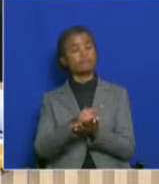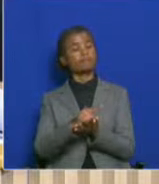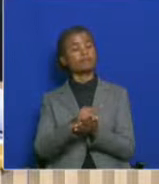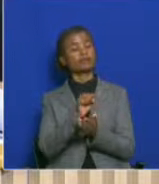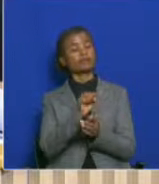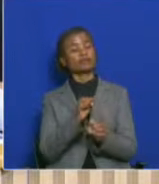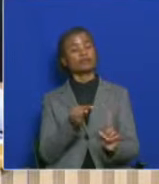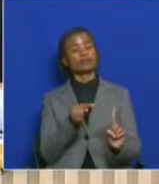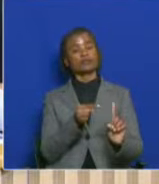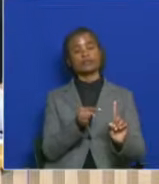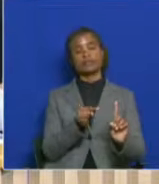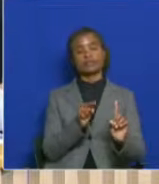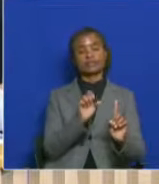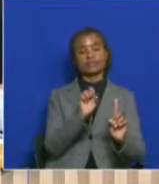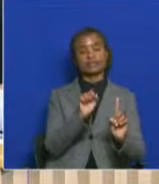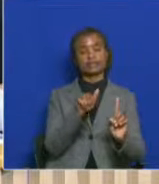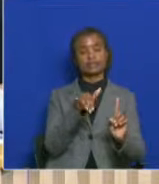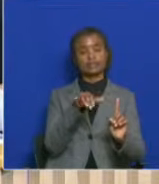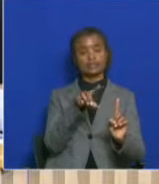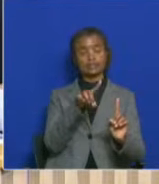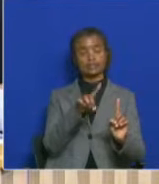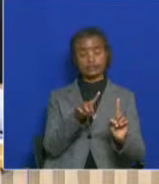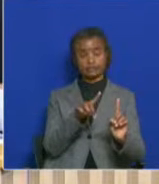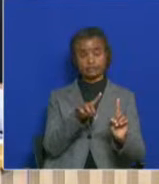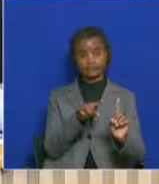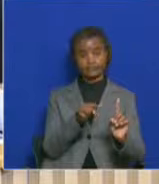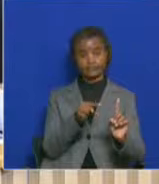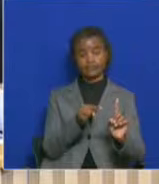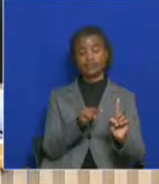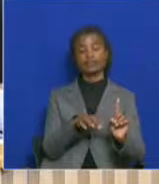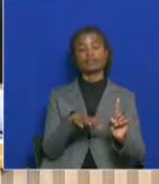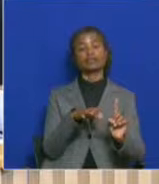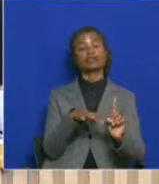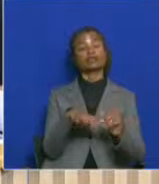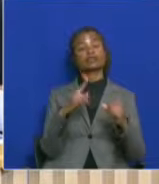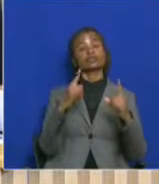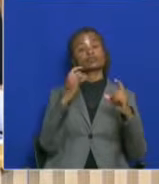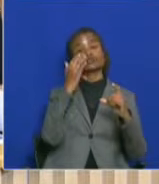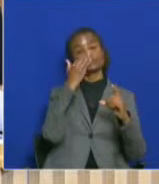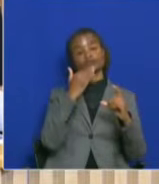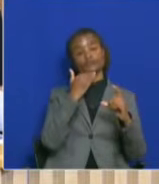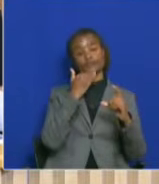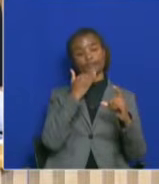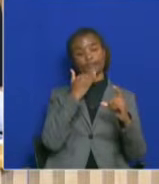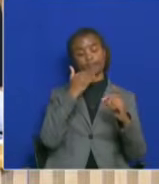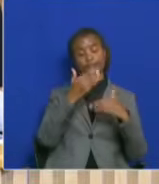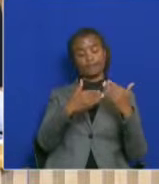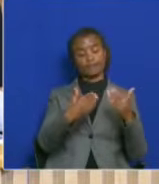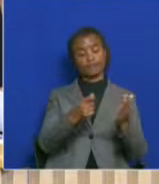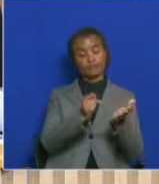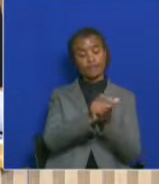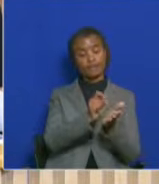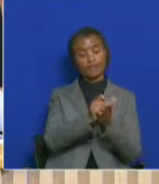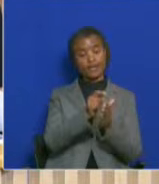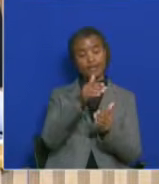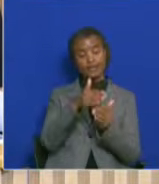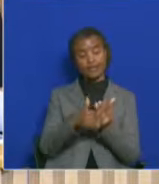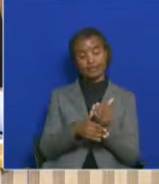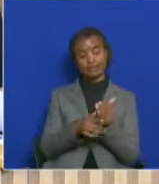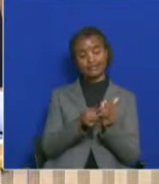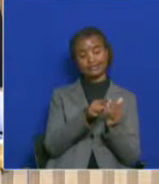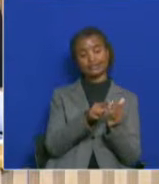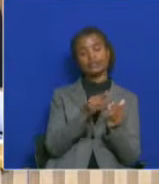And at the end of the series of screenshots, he sends, please send to Josie and Pilot.